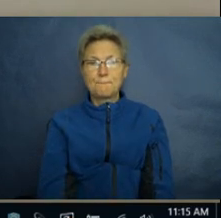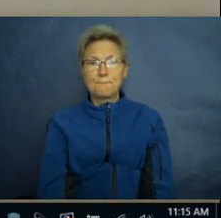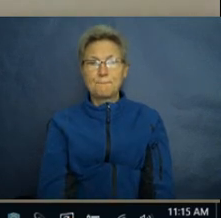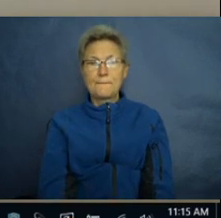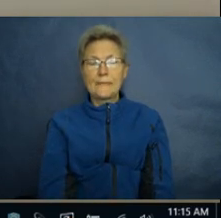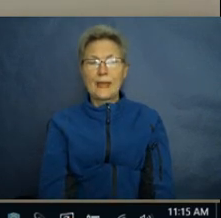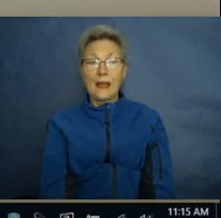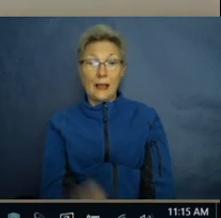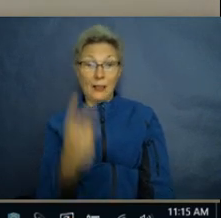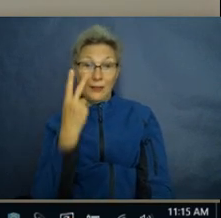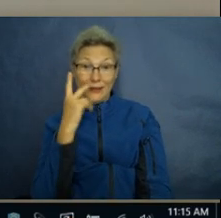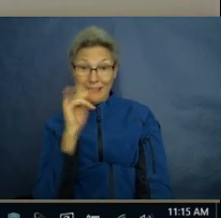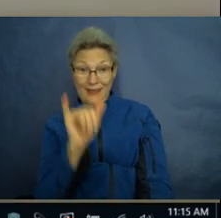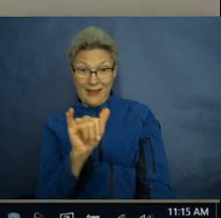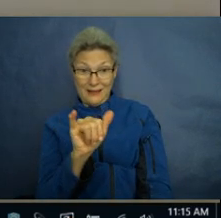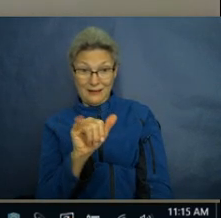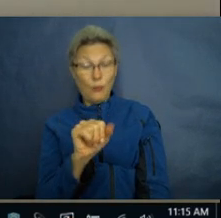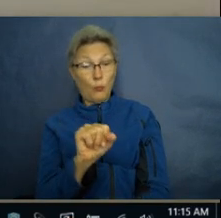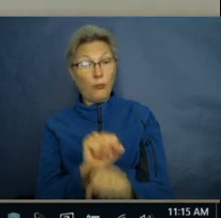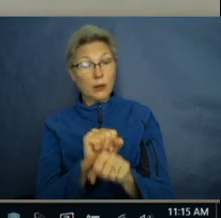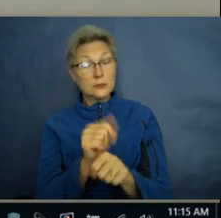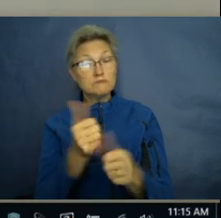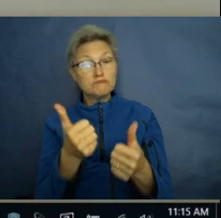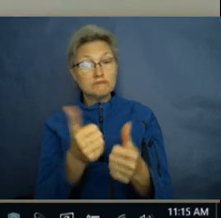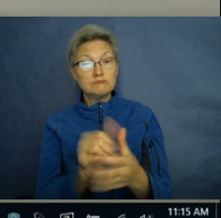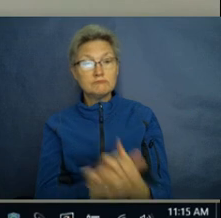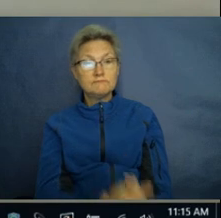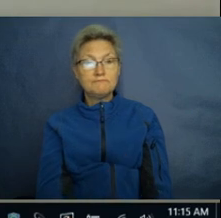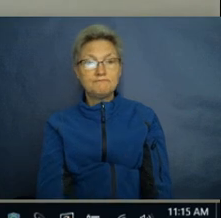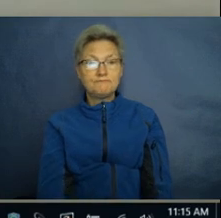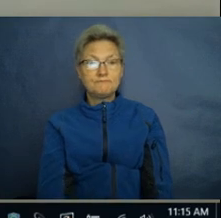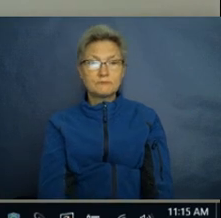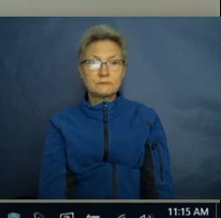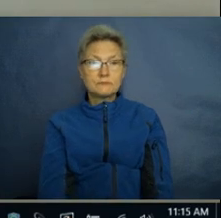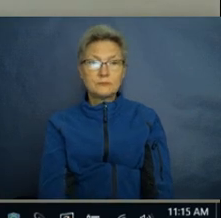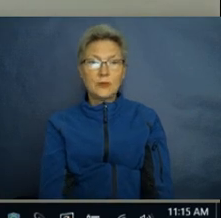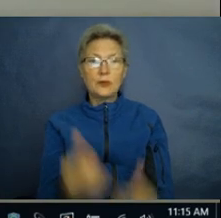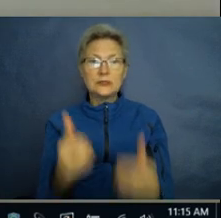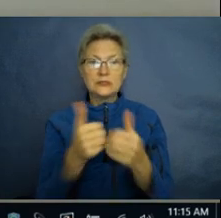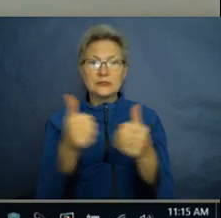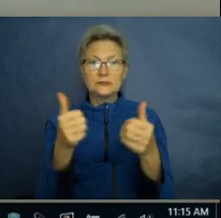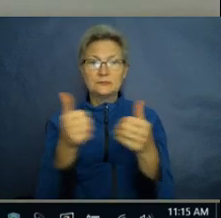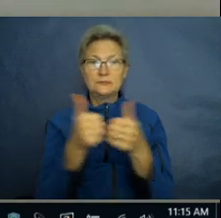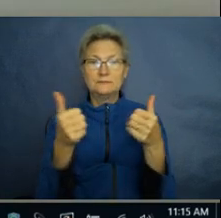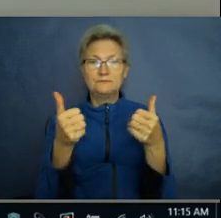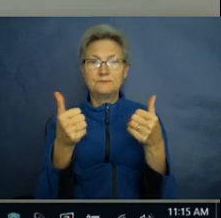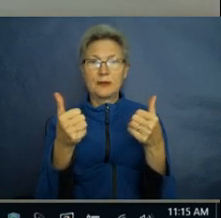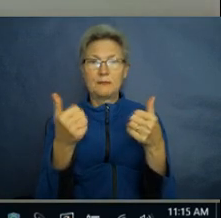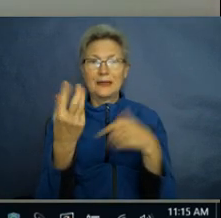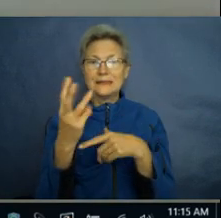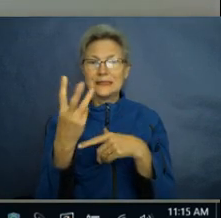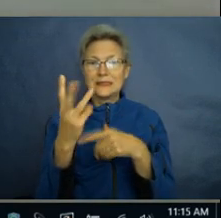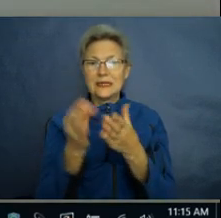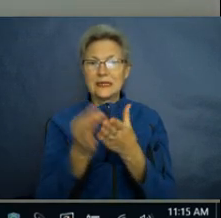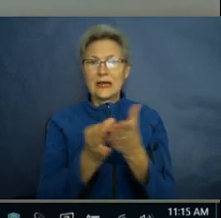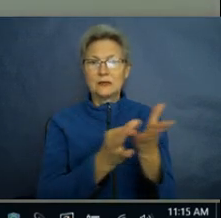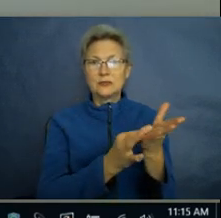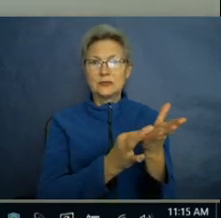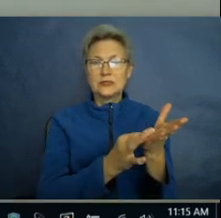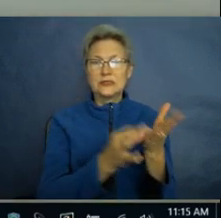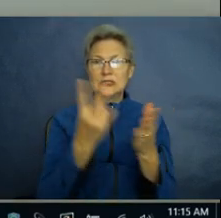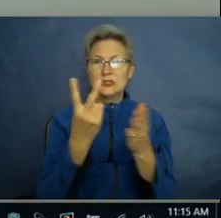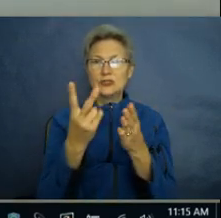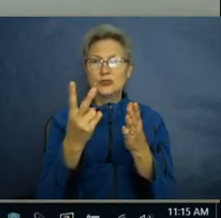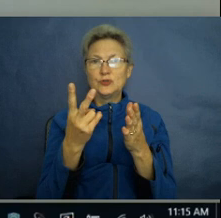And look at that. That does work out as well. So when I split my 16 counters into 2